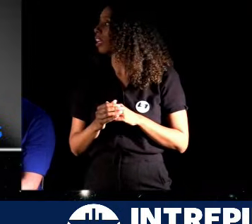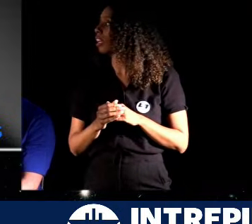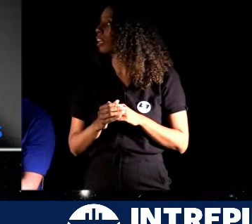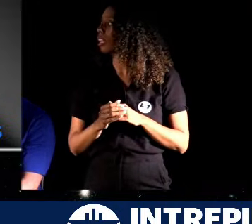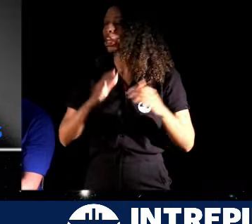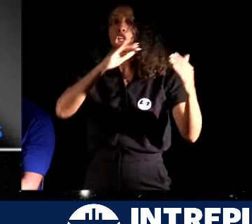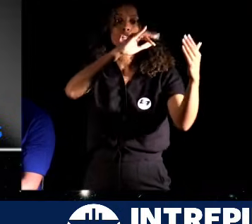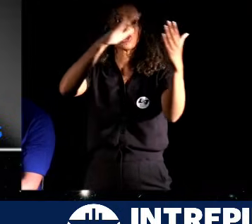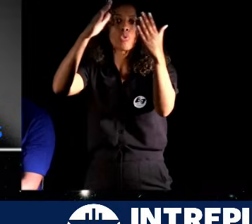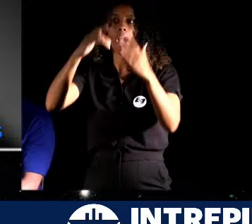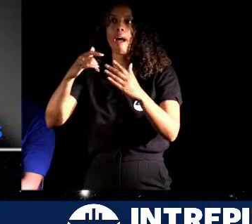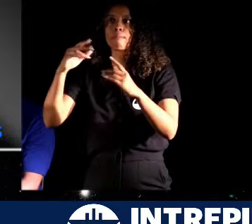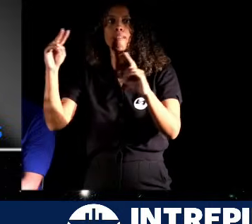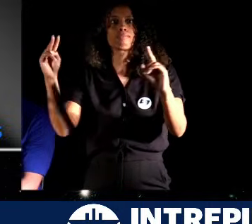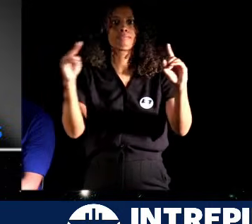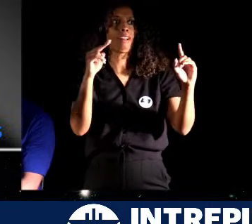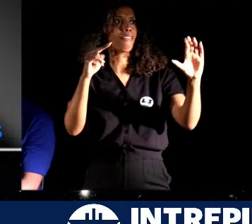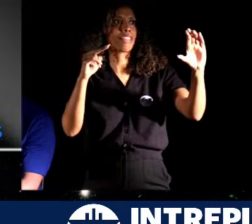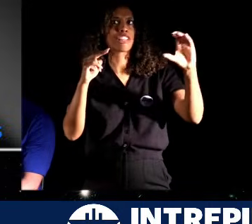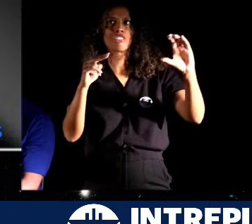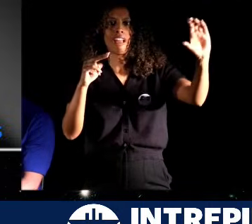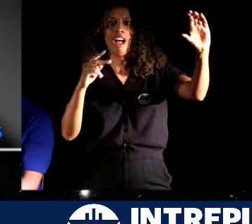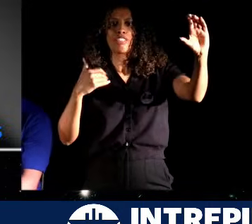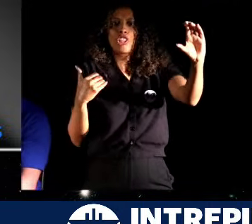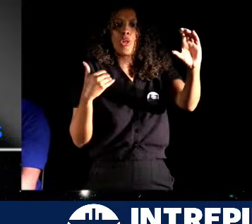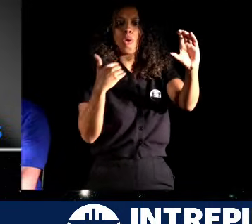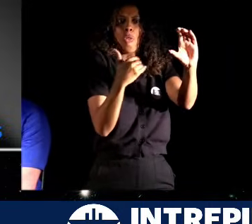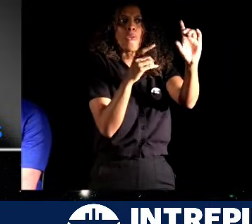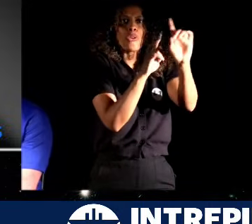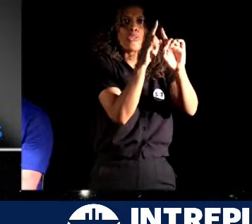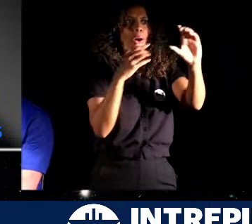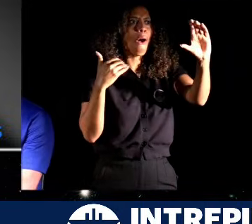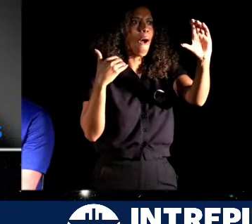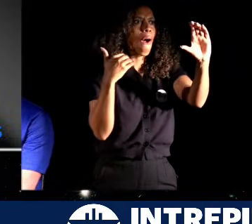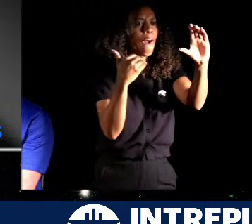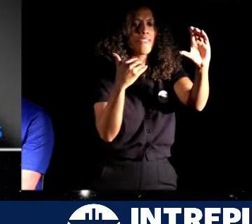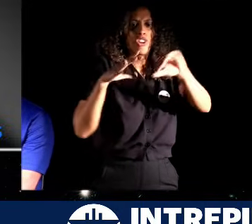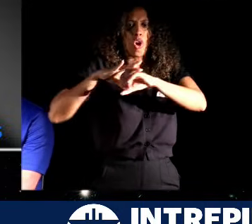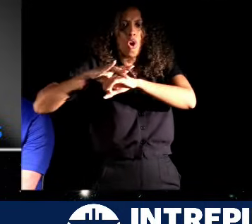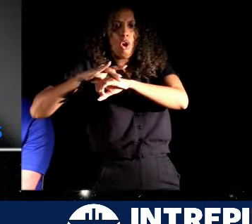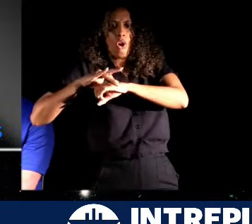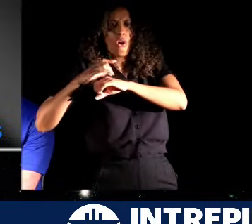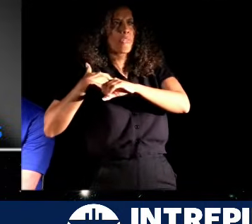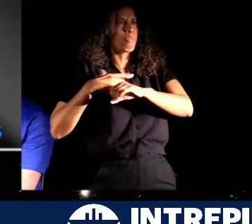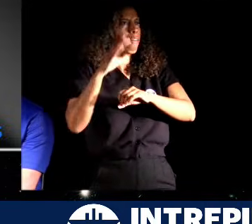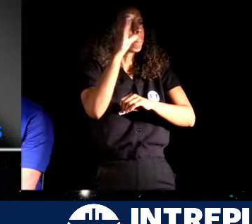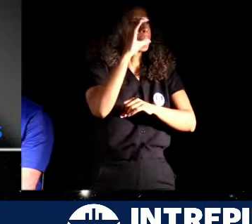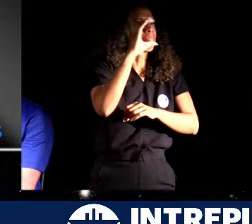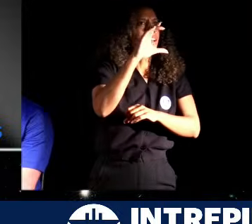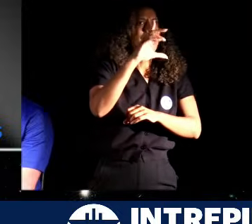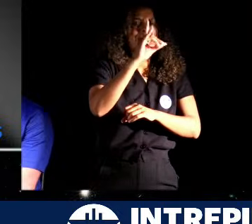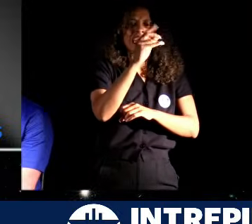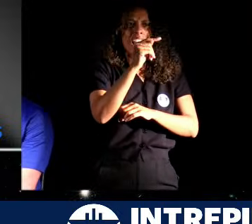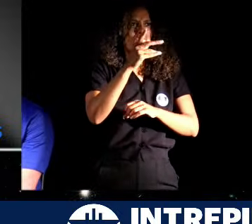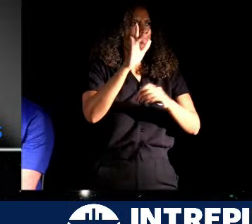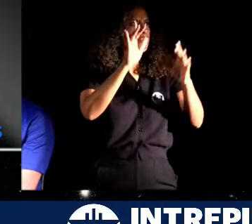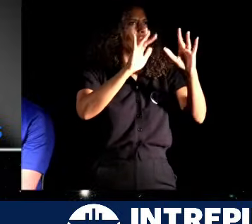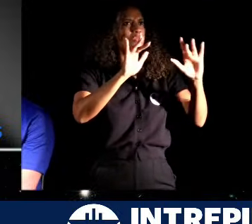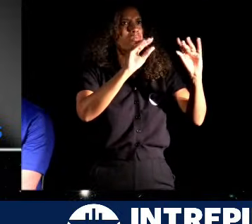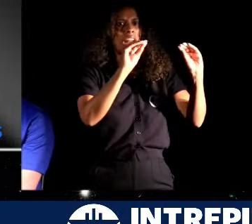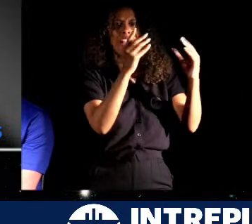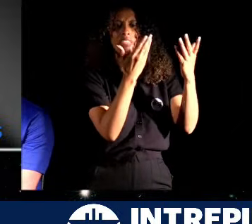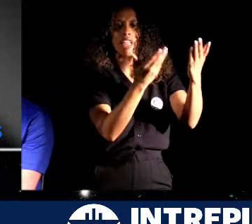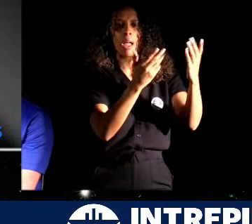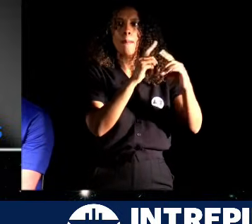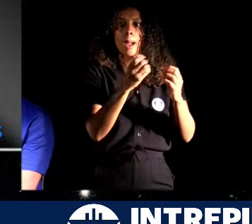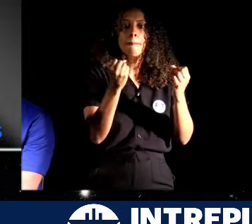astronomers, they turn to the sun. This is the closest star to us, and they look for evidence for this dust-free zone. For decades and decades,